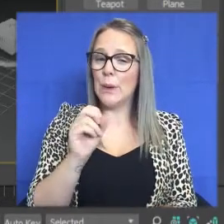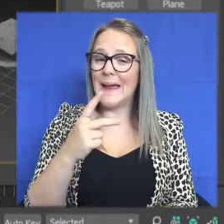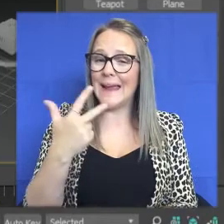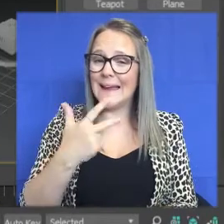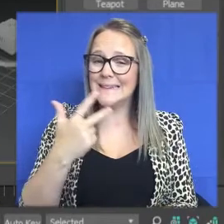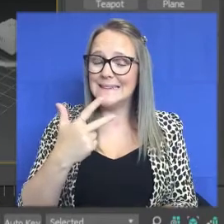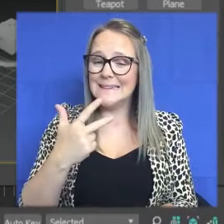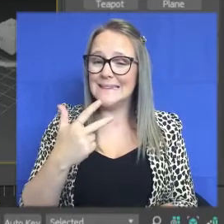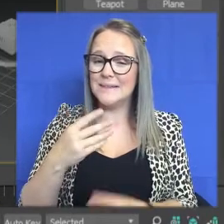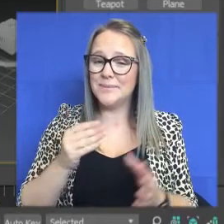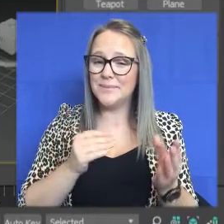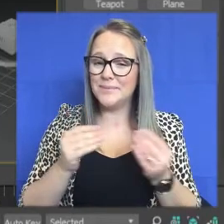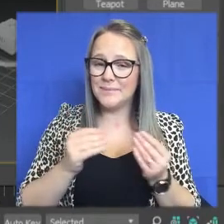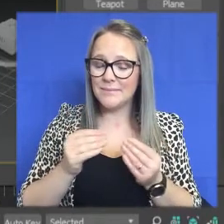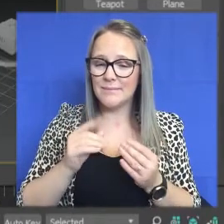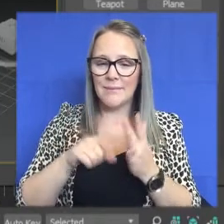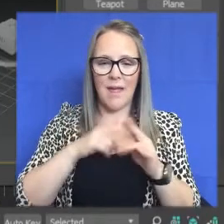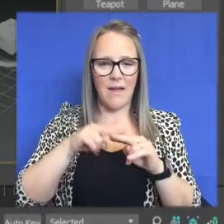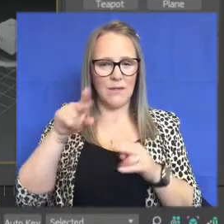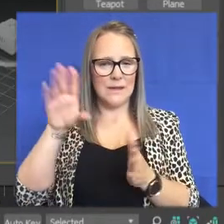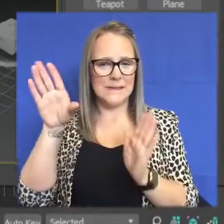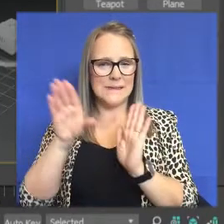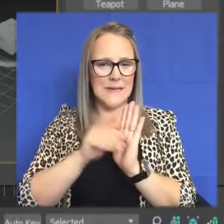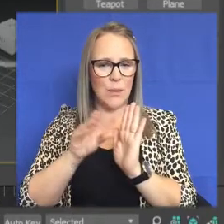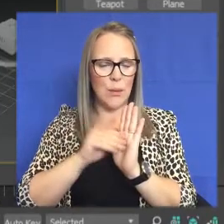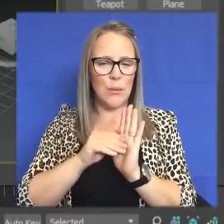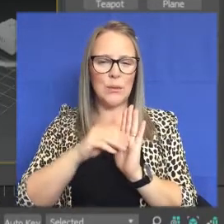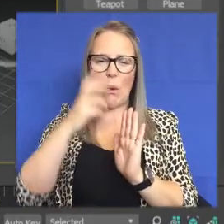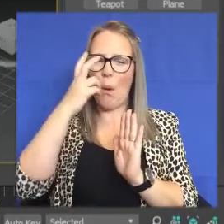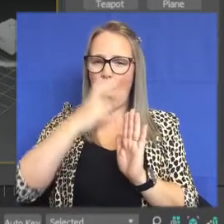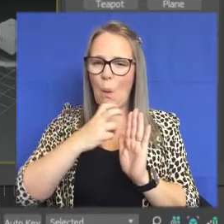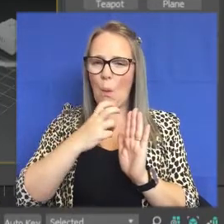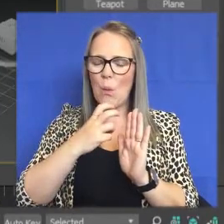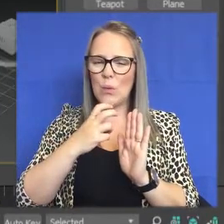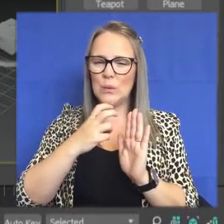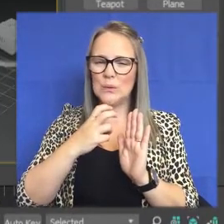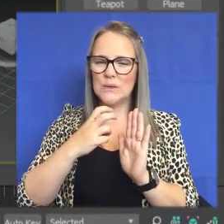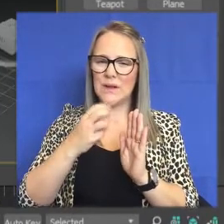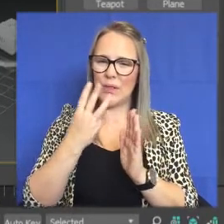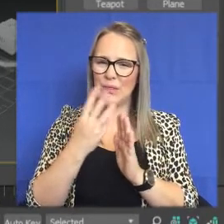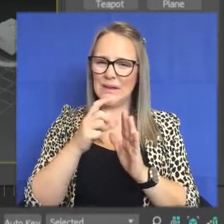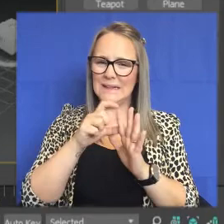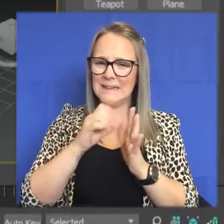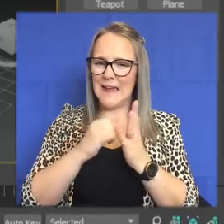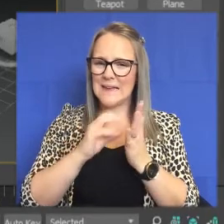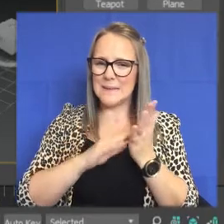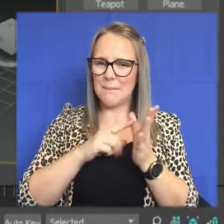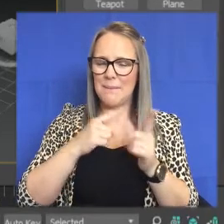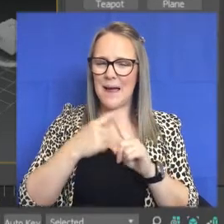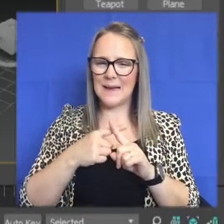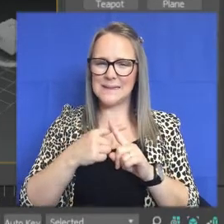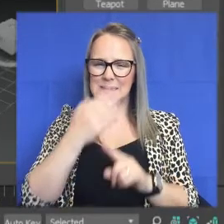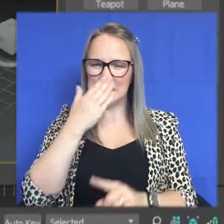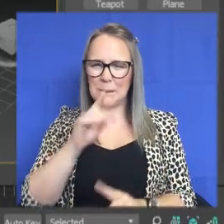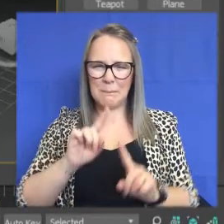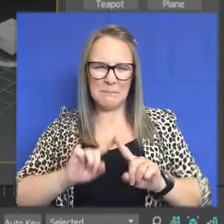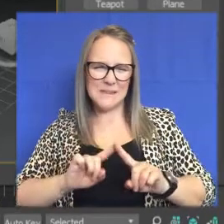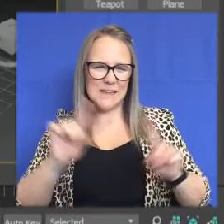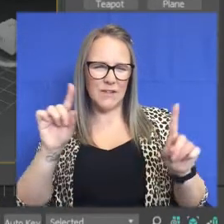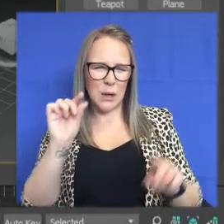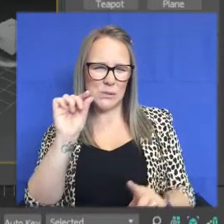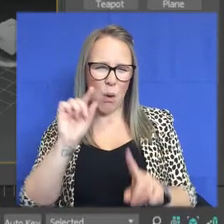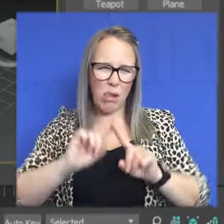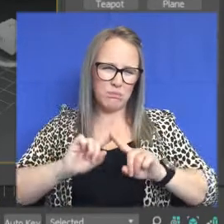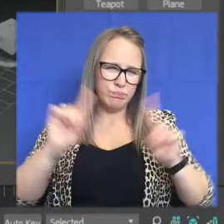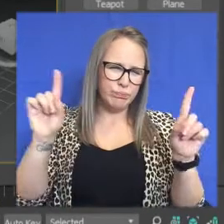2018 version. If you have downloaded or have previously looked at an older version of Autodesk 3D Studio Max, it will seem slightly